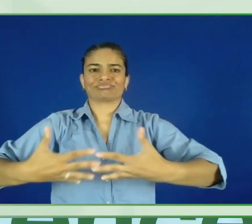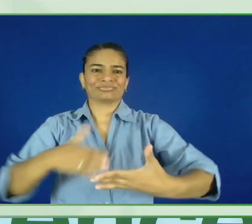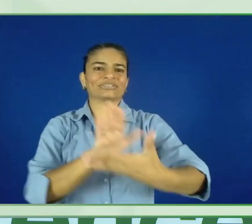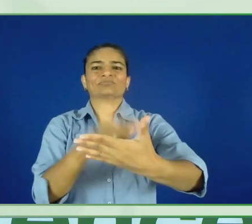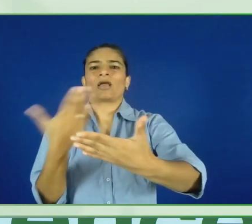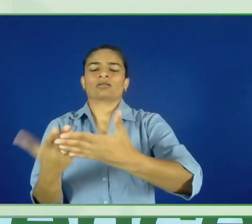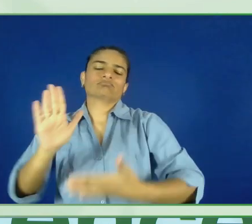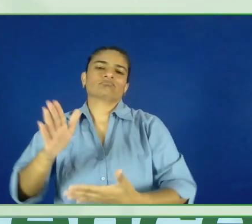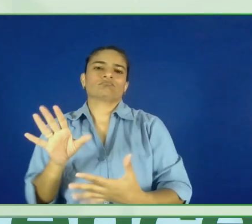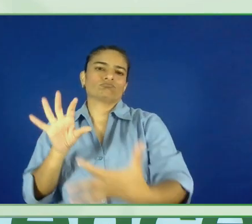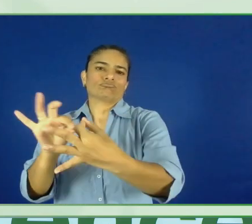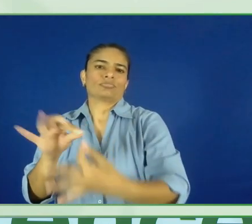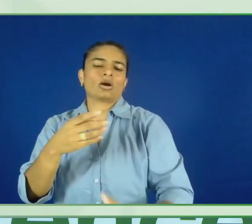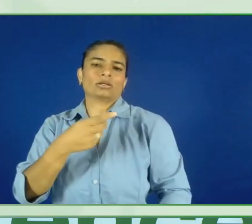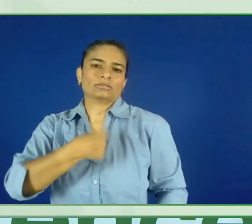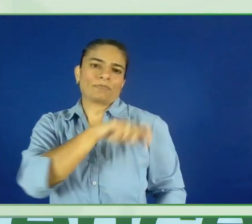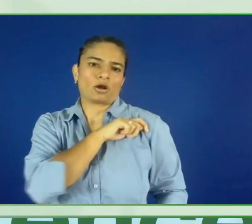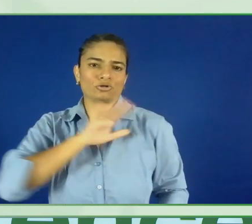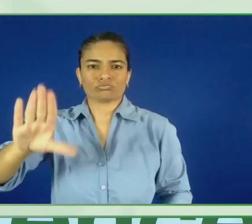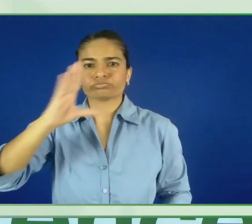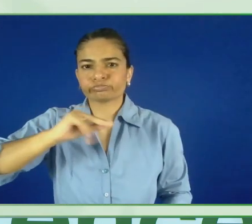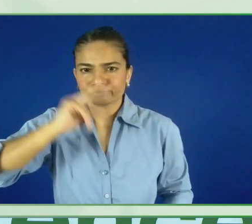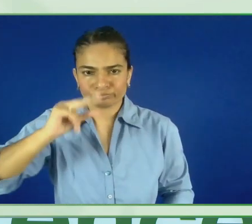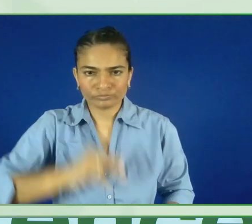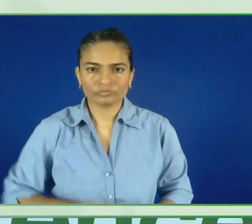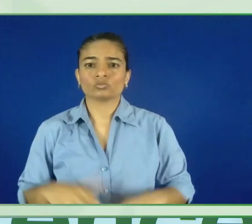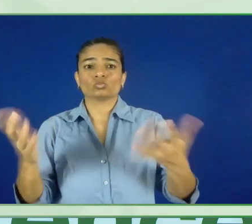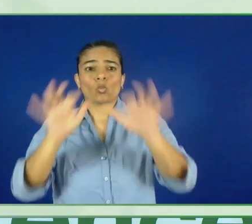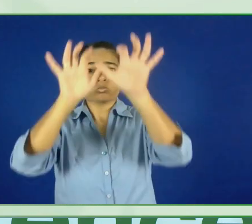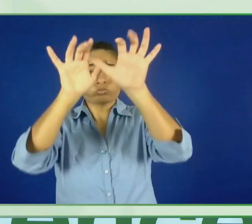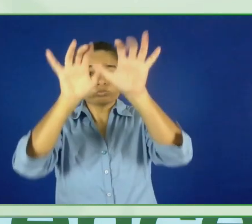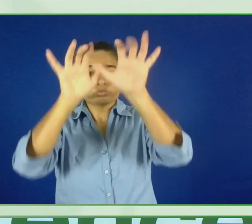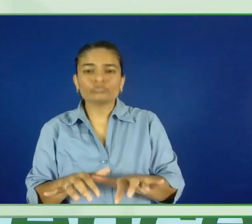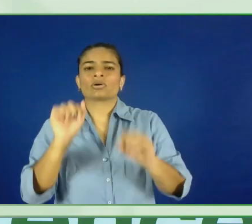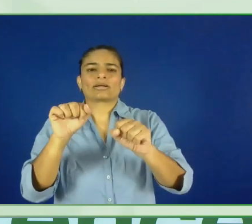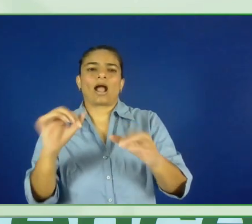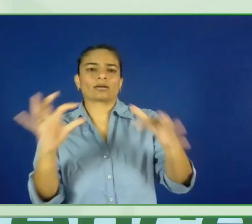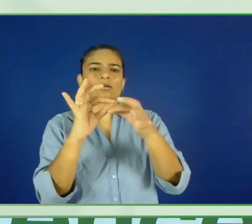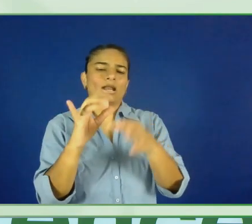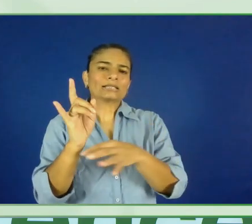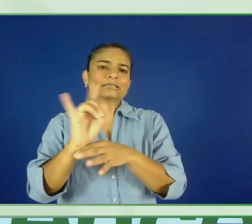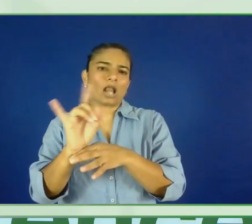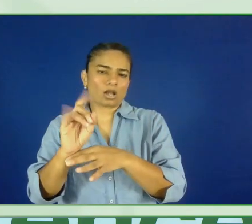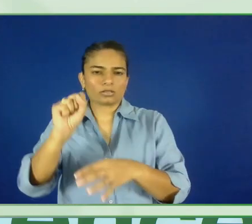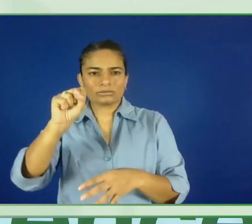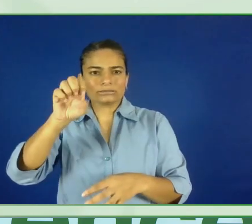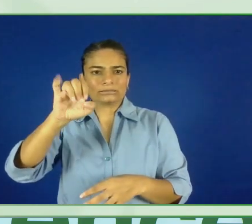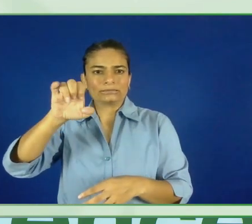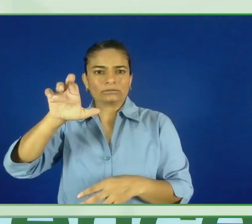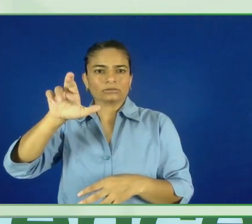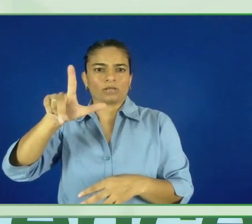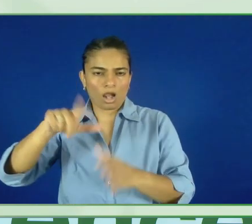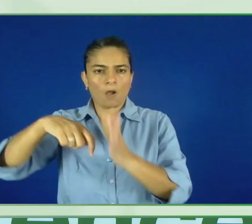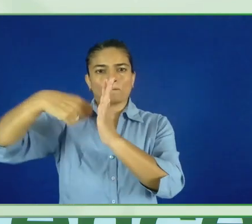be searched and found with the Zero Project Assistant. So this gives you also the vision. We want to enable in the midterm the